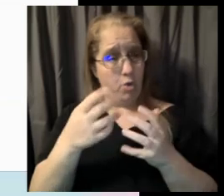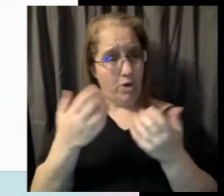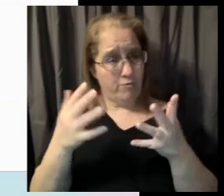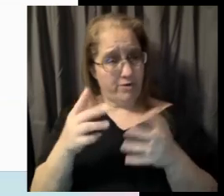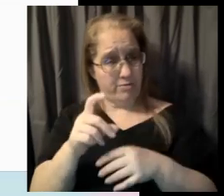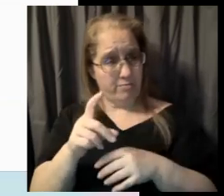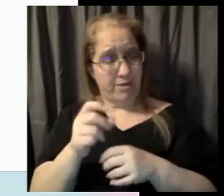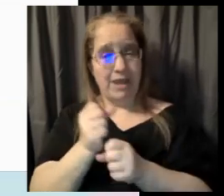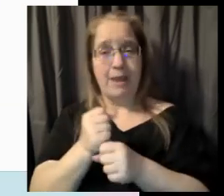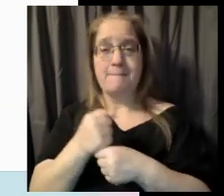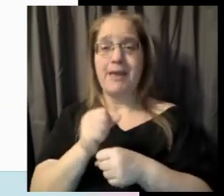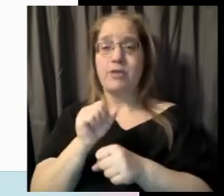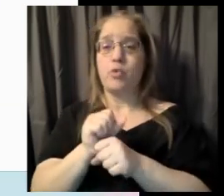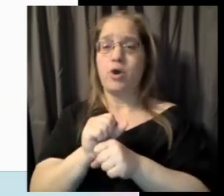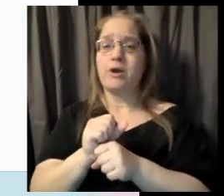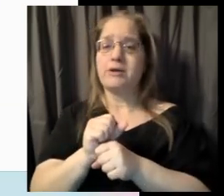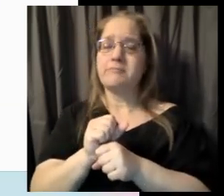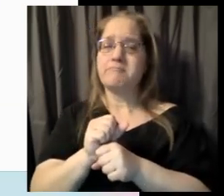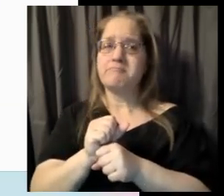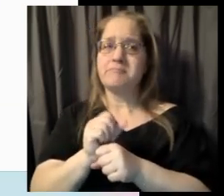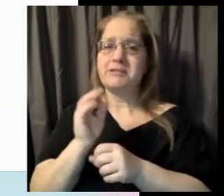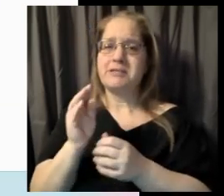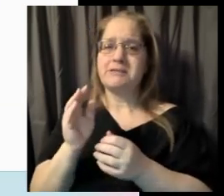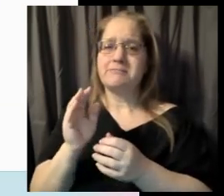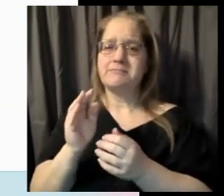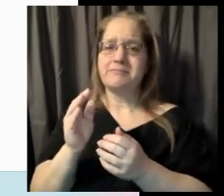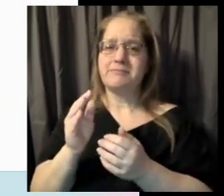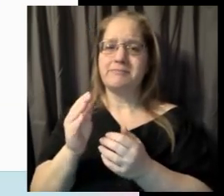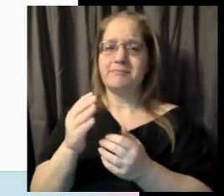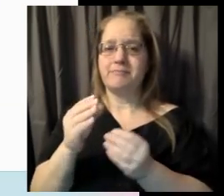feel even more appealing and empower them to take ownership.